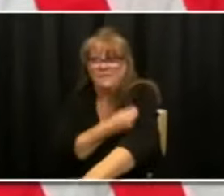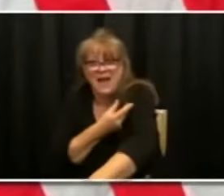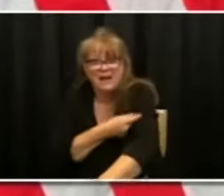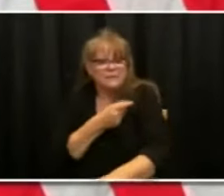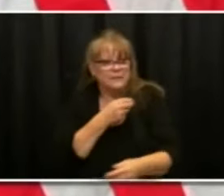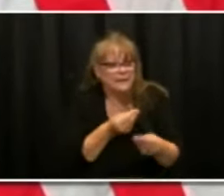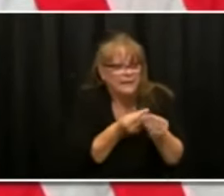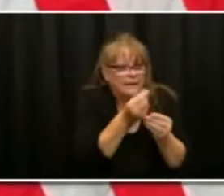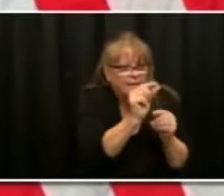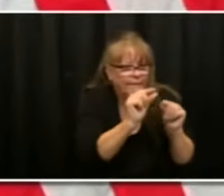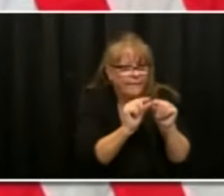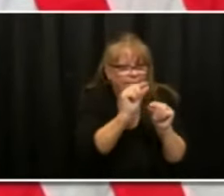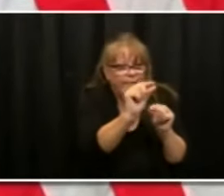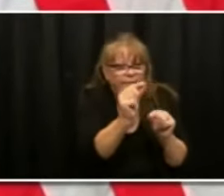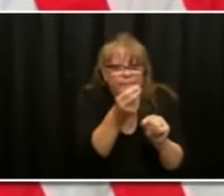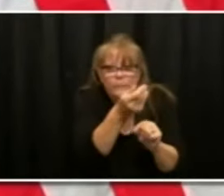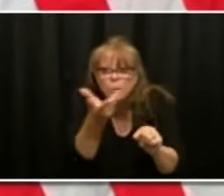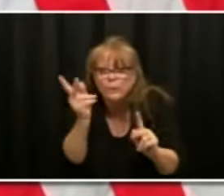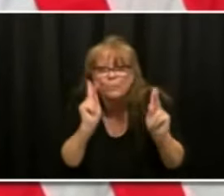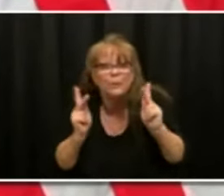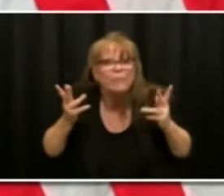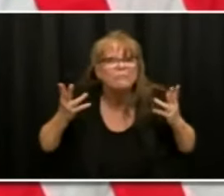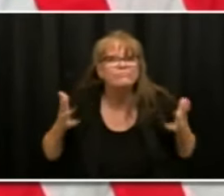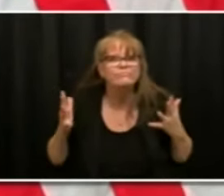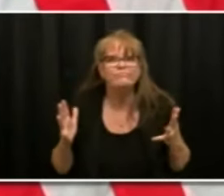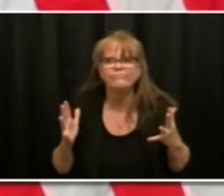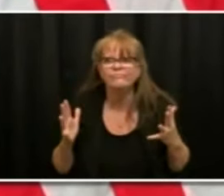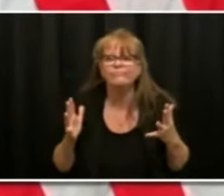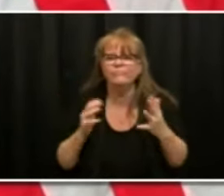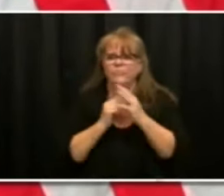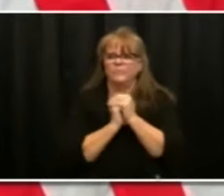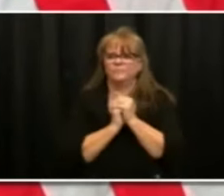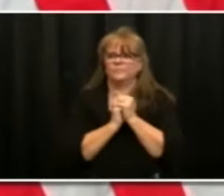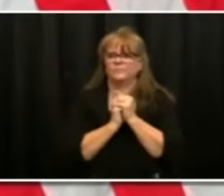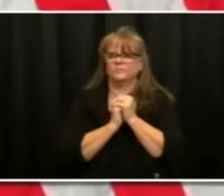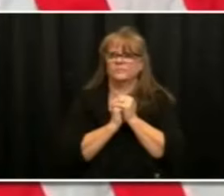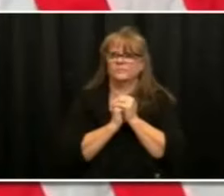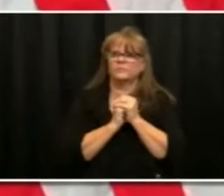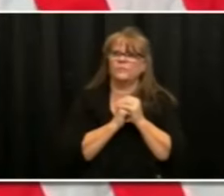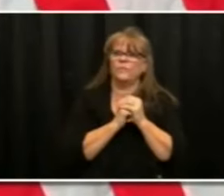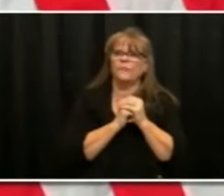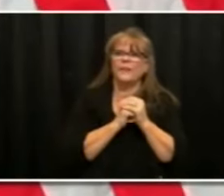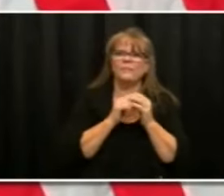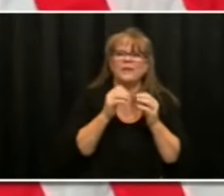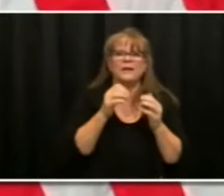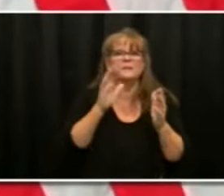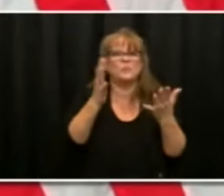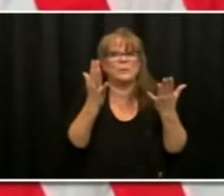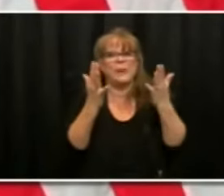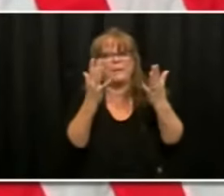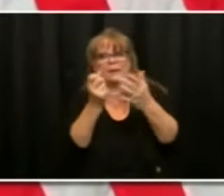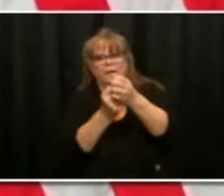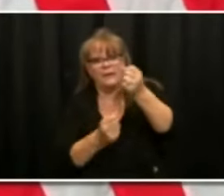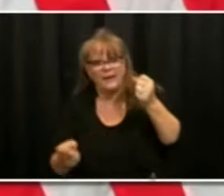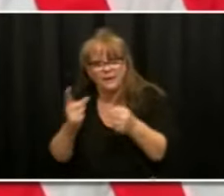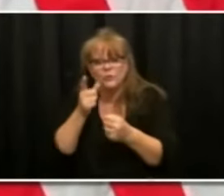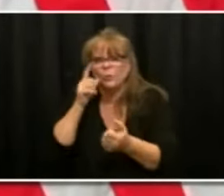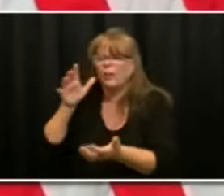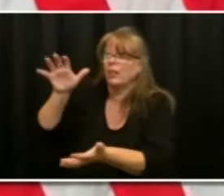larger number of vaccine doses available for the general public early next year. And I know it's not easy.